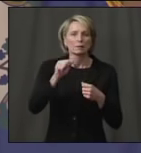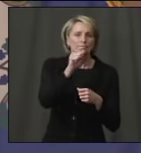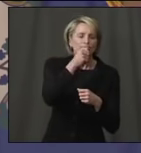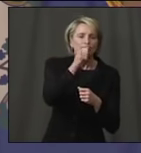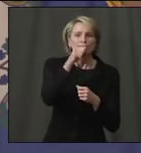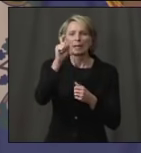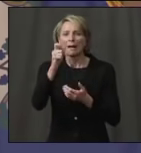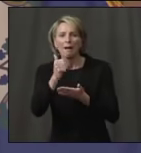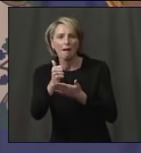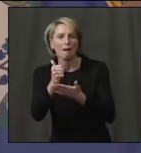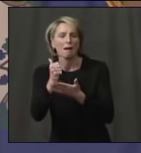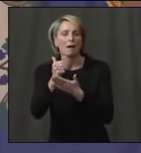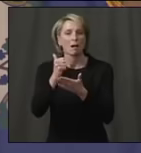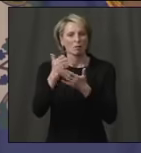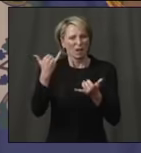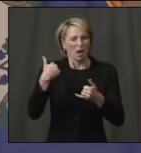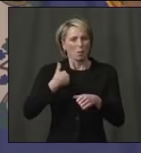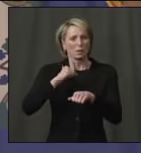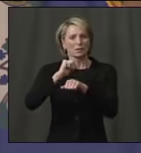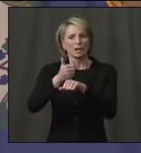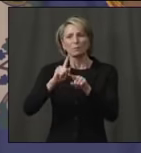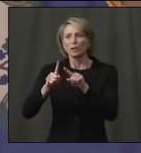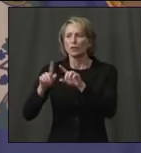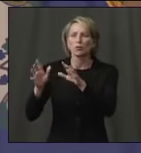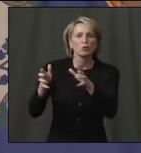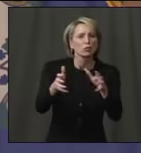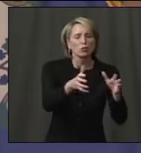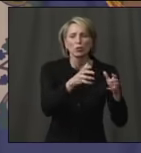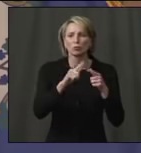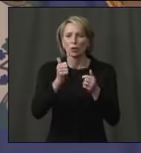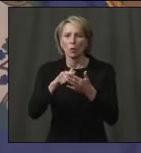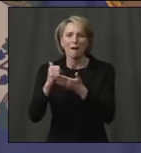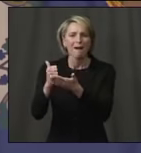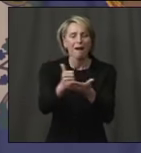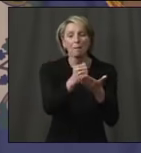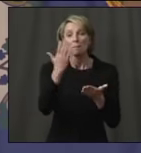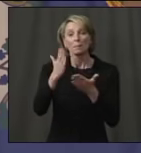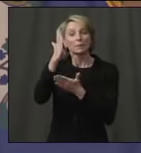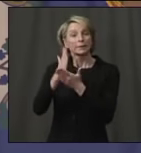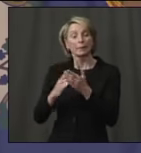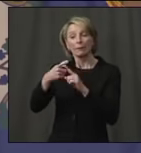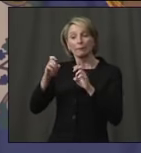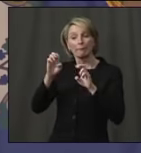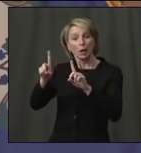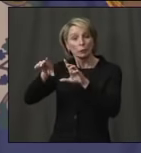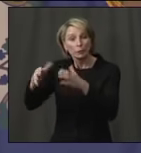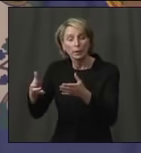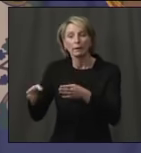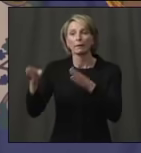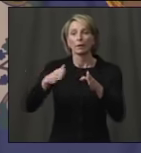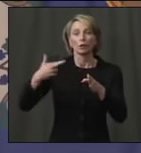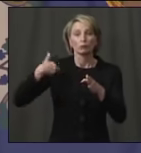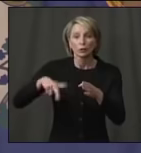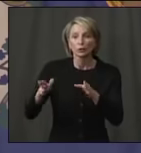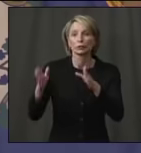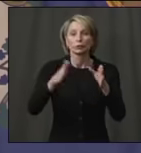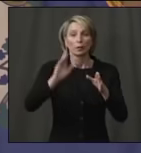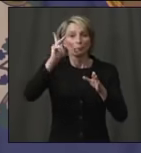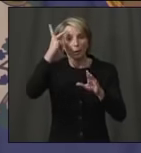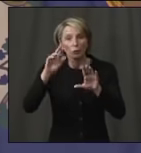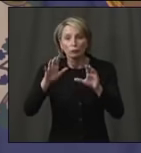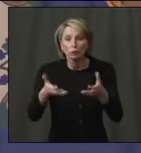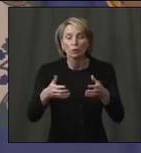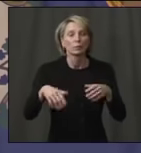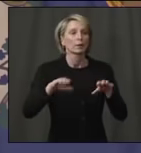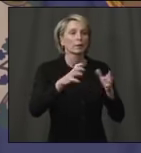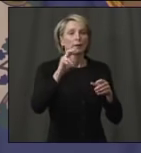people. And that may mean of folks from education, not-for-profit, the religious community, as well as the political communities. And I